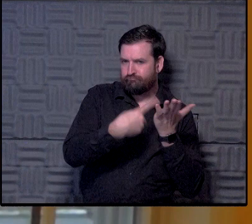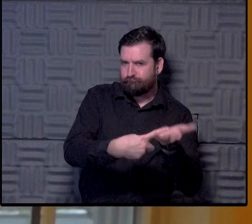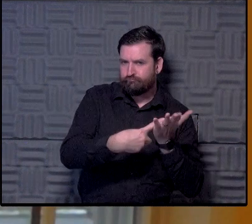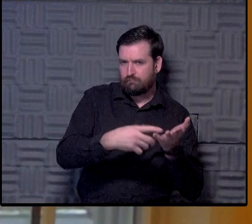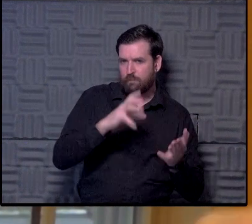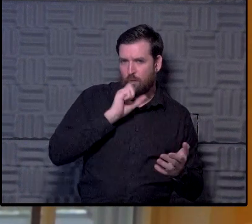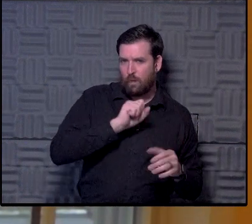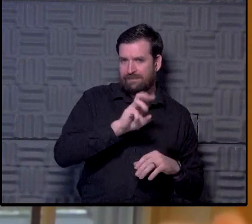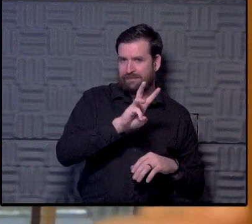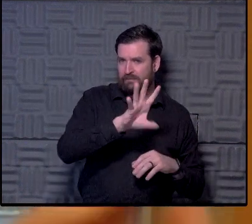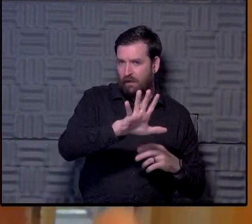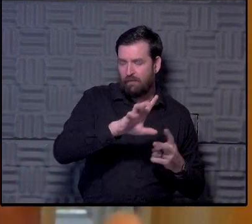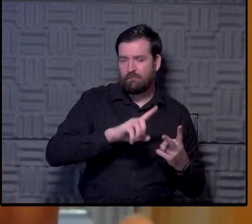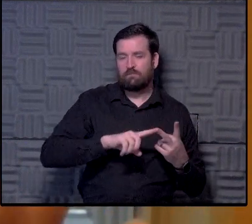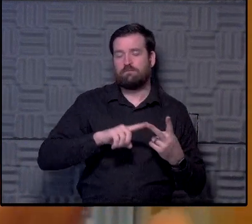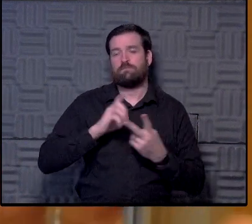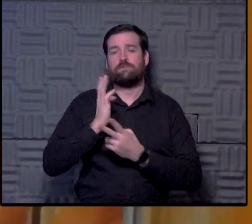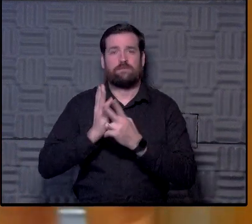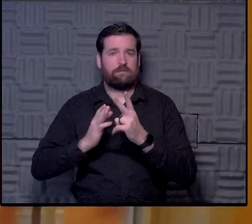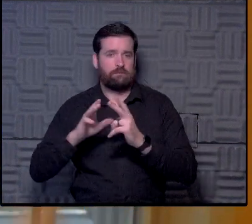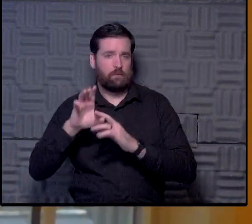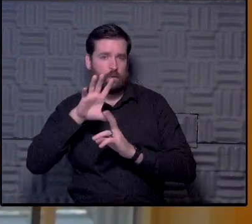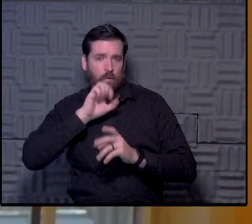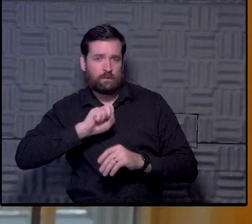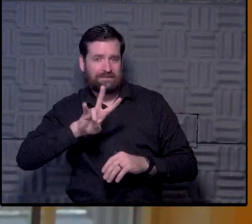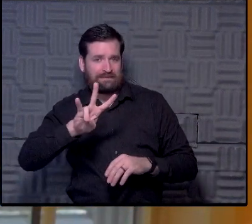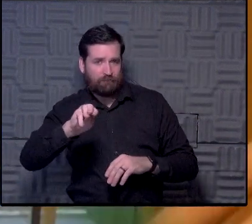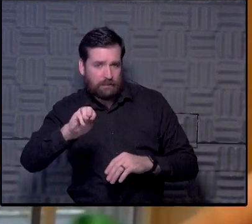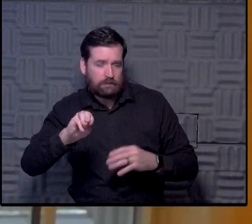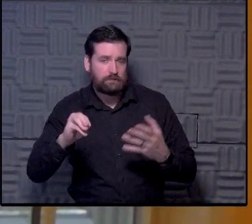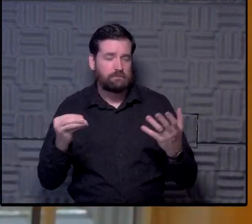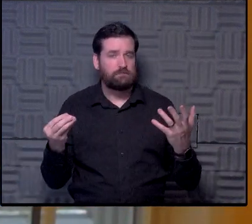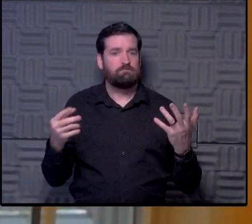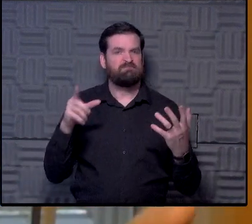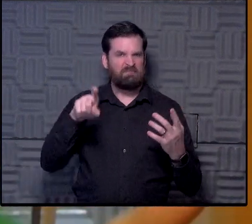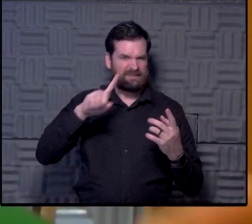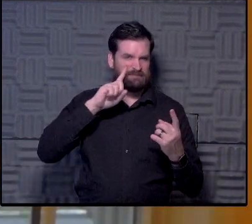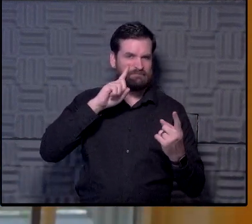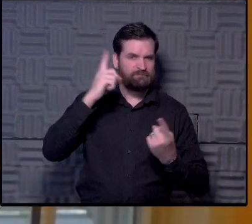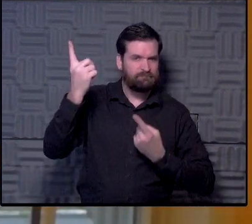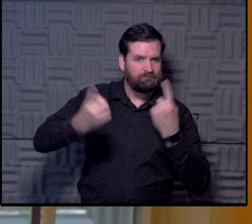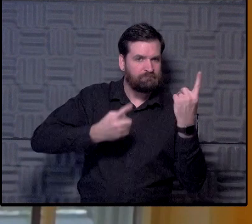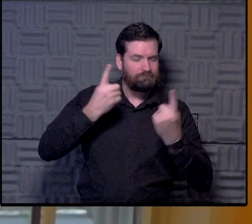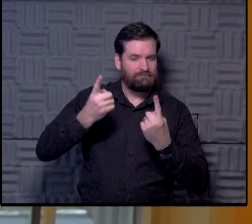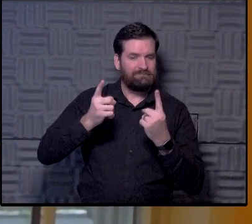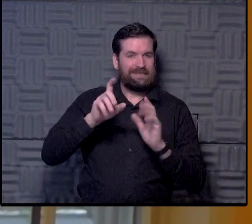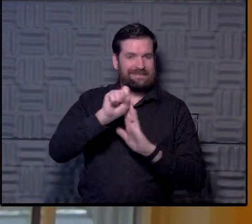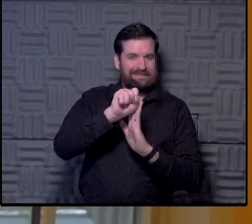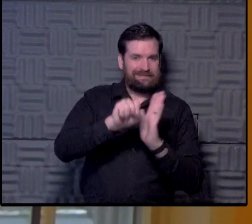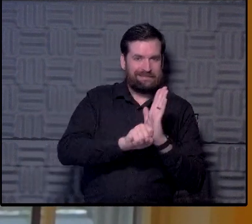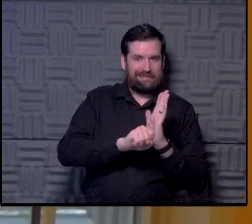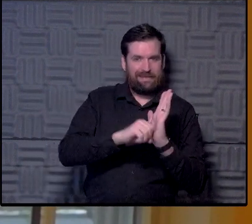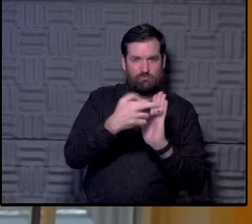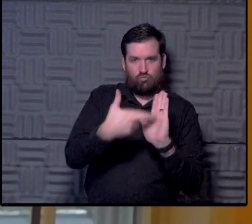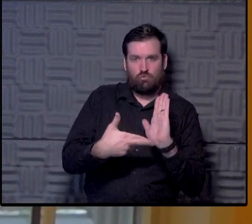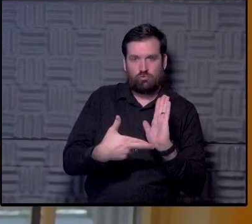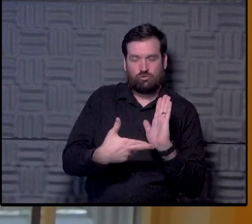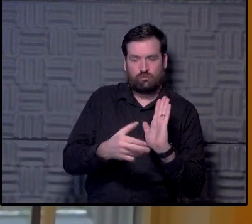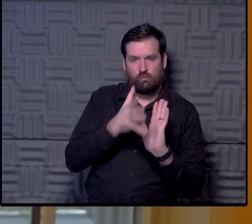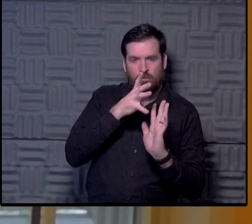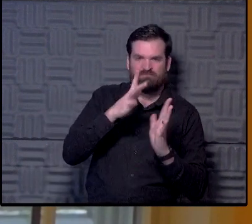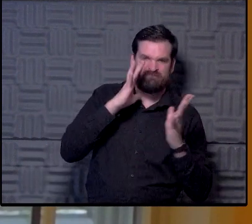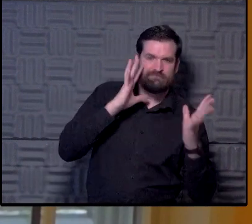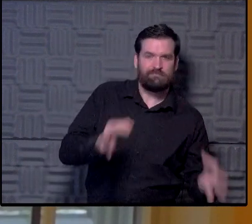I've seen states talking about 70 and up. So I think what you have to consider is the state guidelines are what's going to drive